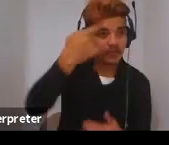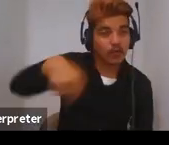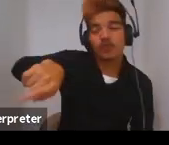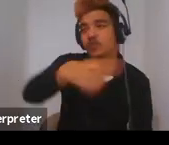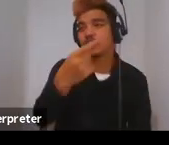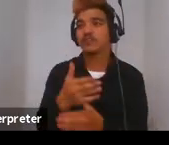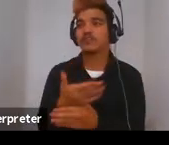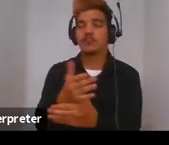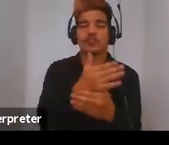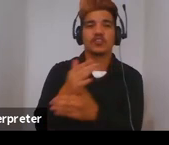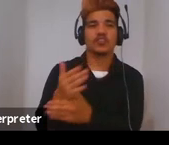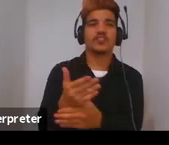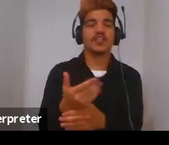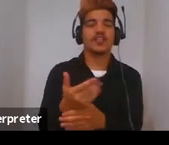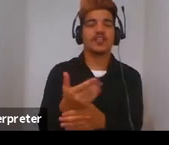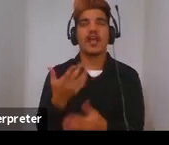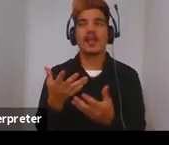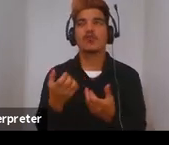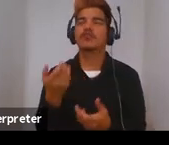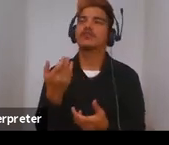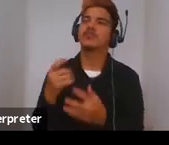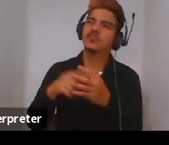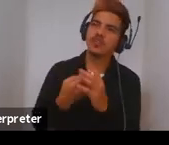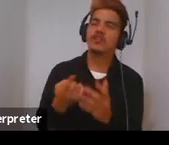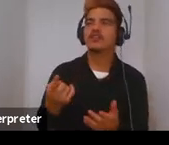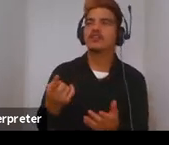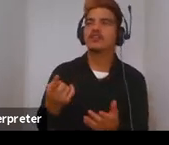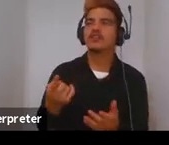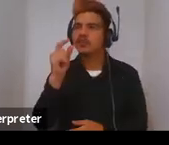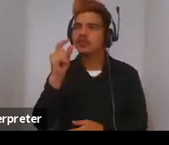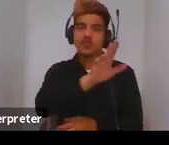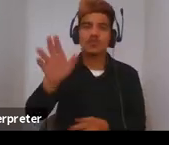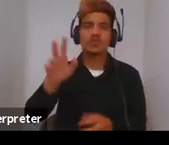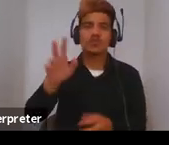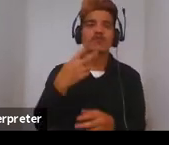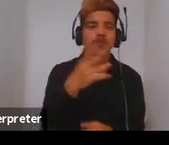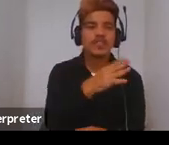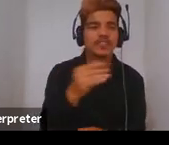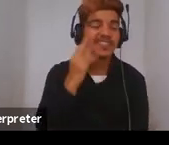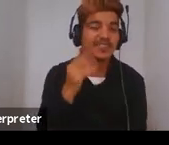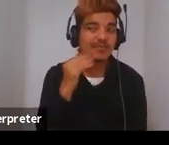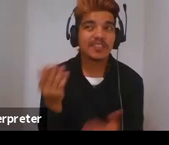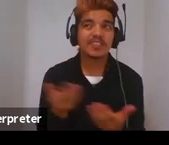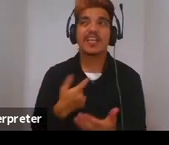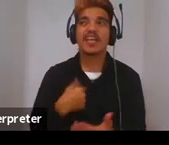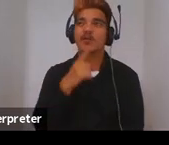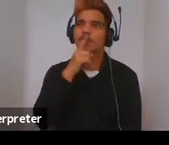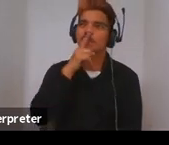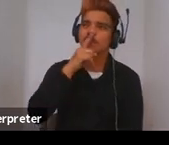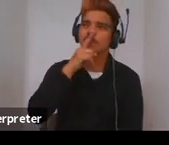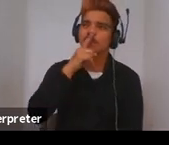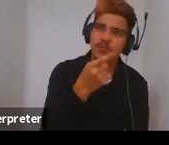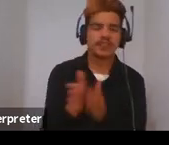sharing. I just wanted to start today with a little bit of your voices and your experience here. And I really encourage you